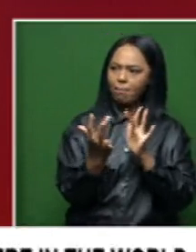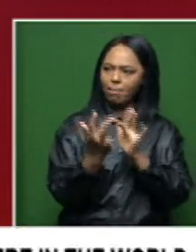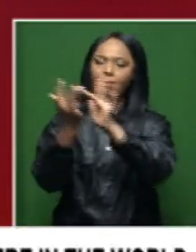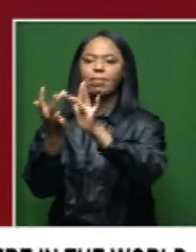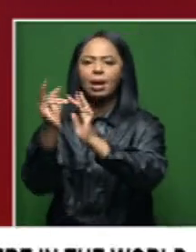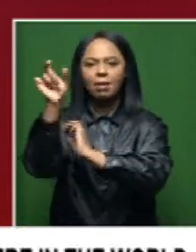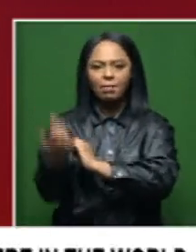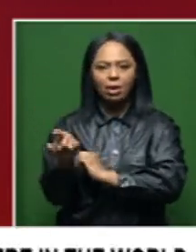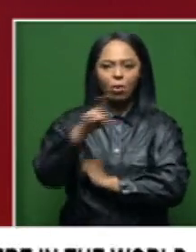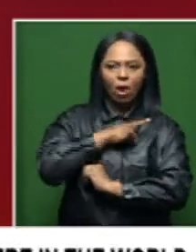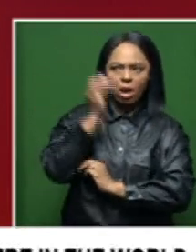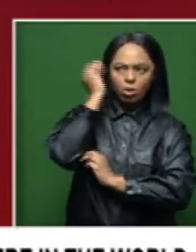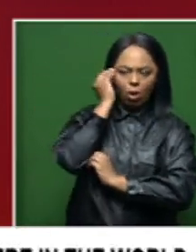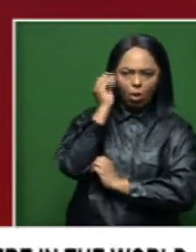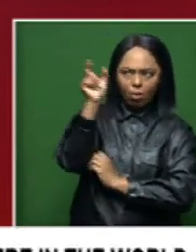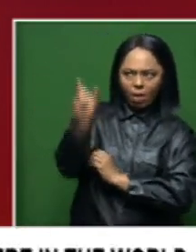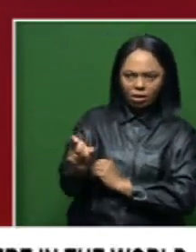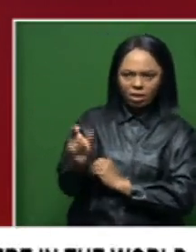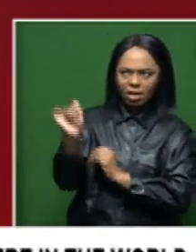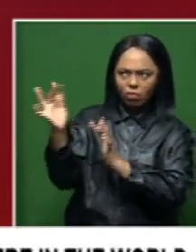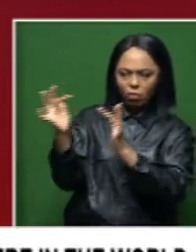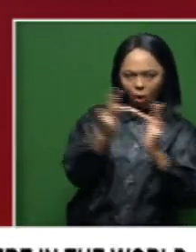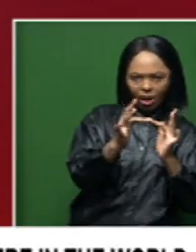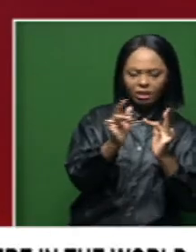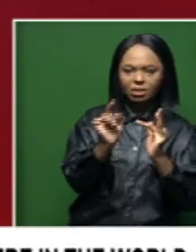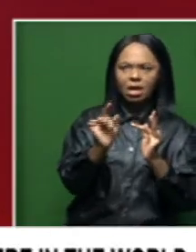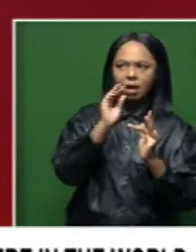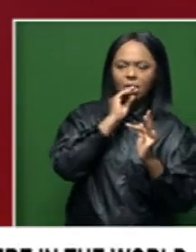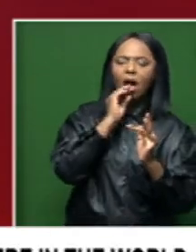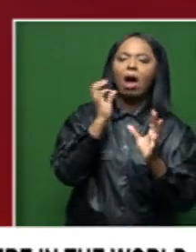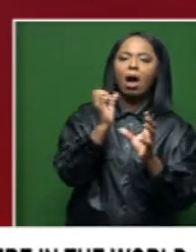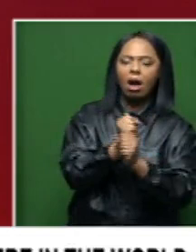know that those who will go to connect with them on the app will